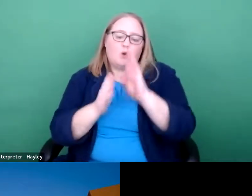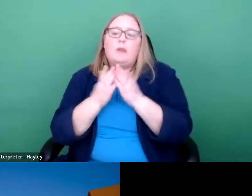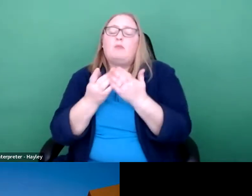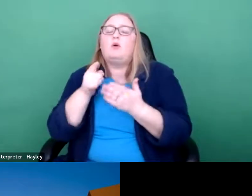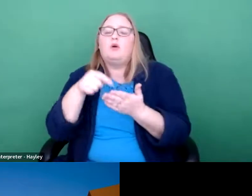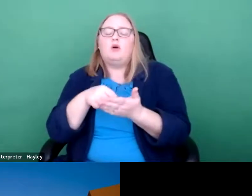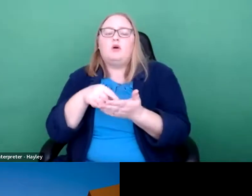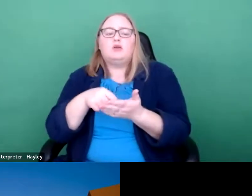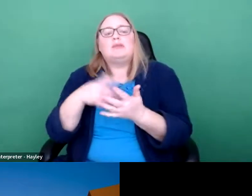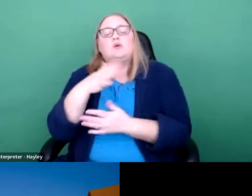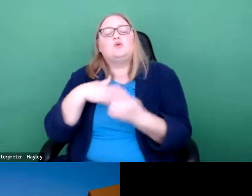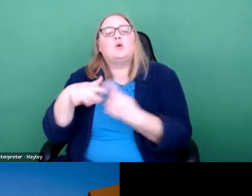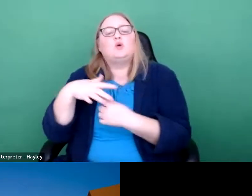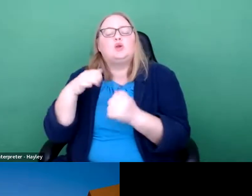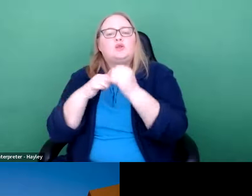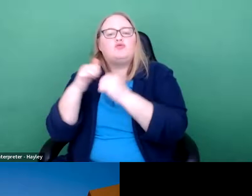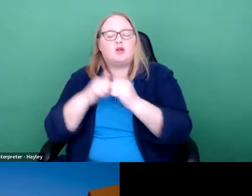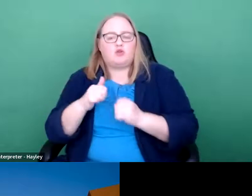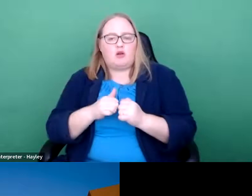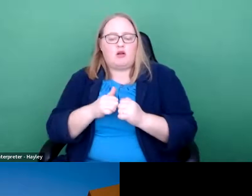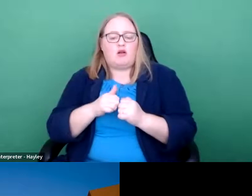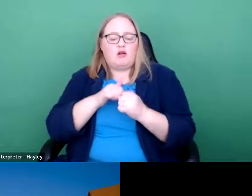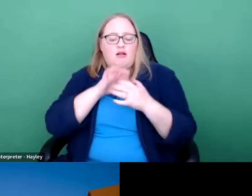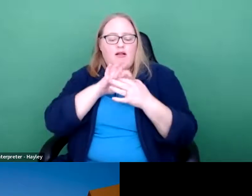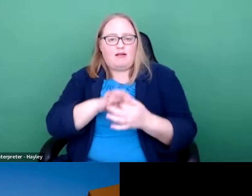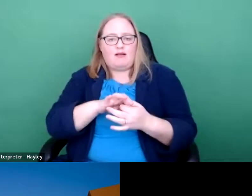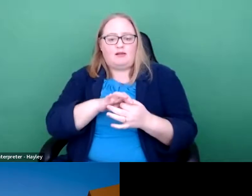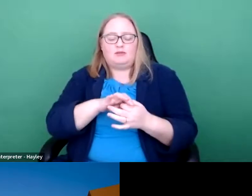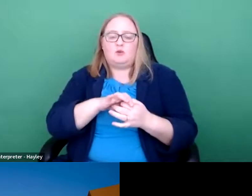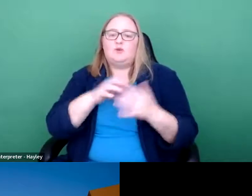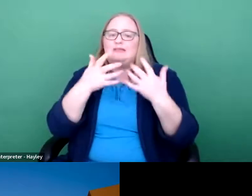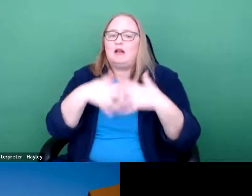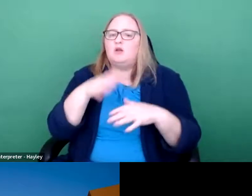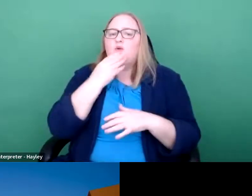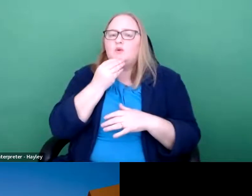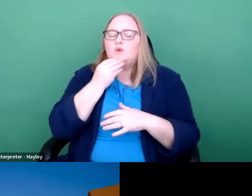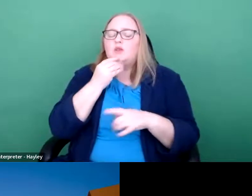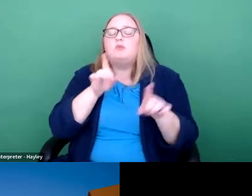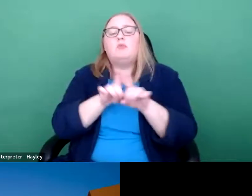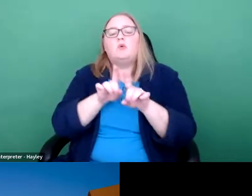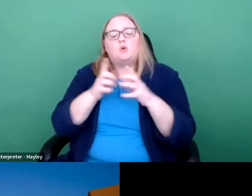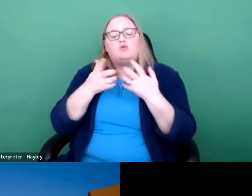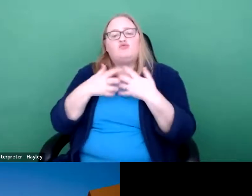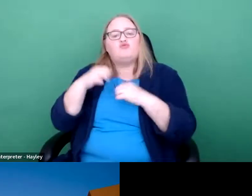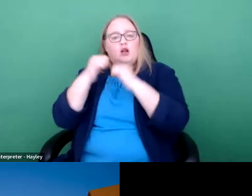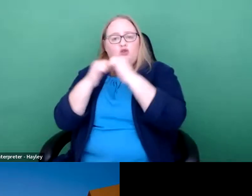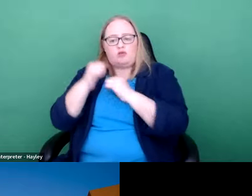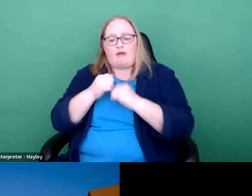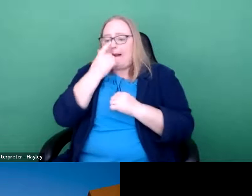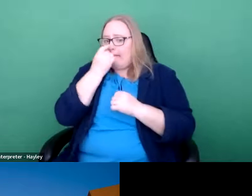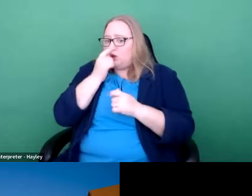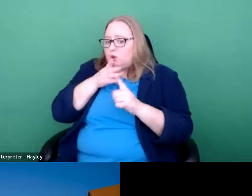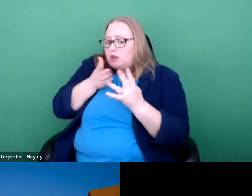of social structures on technology use, but also the ability to change these structures too. In Chicago,